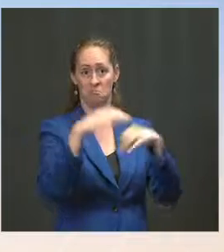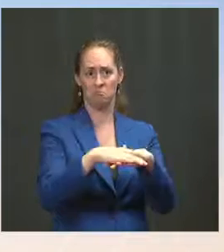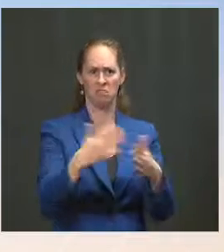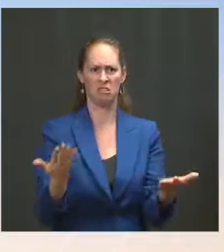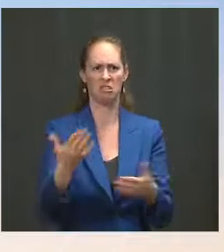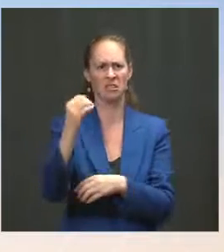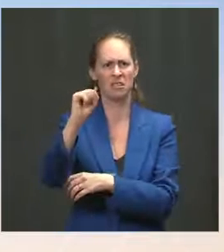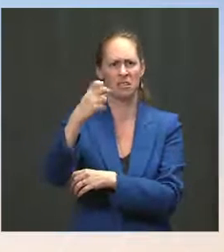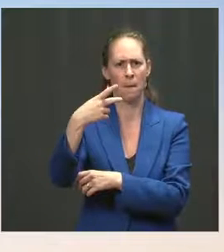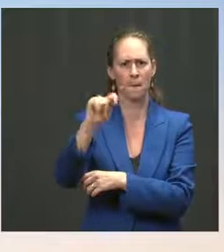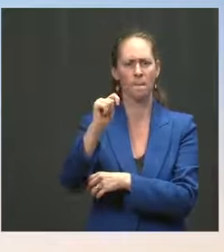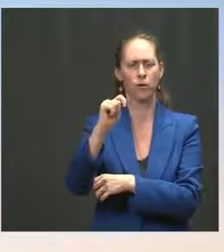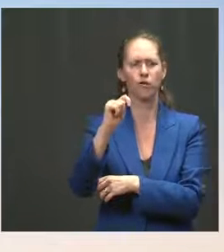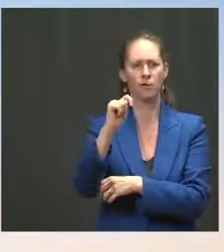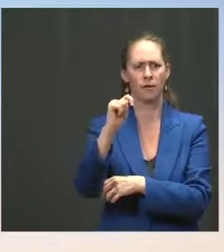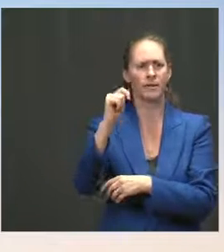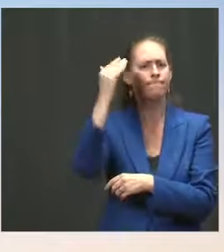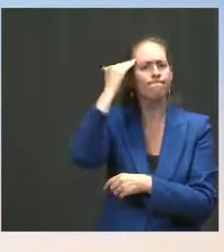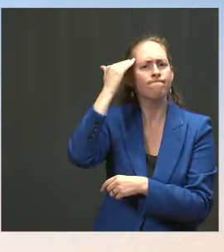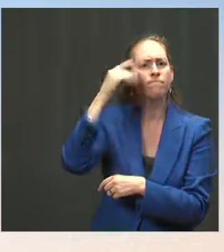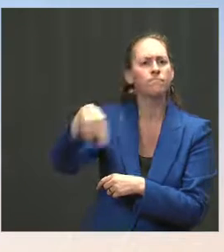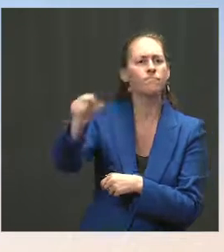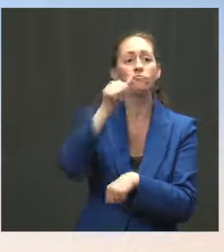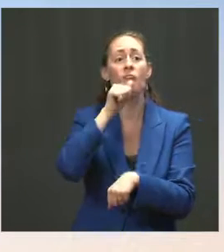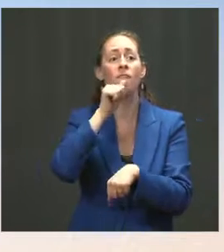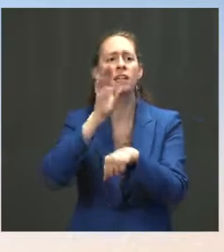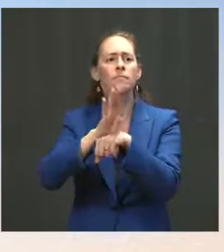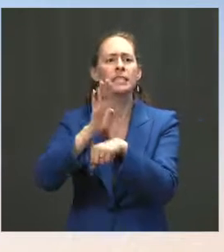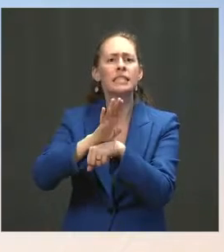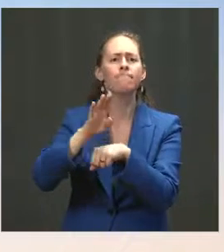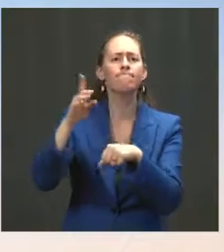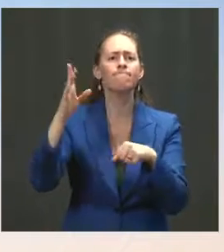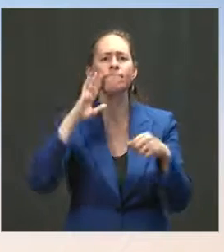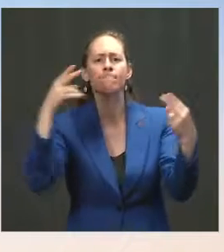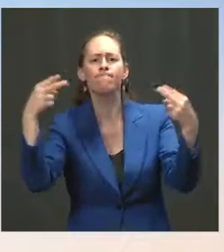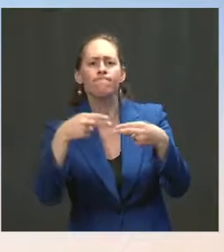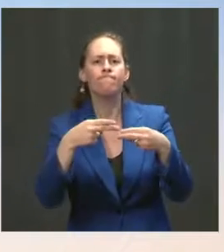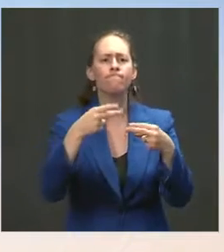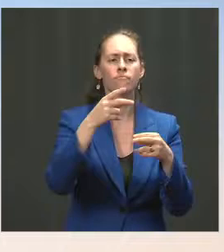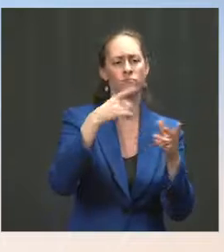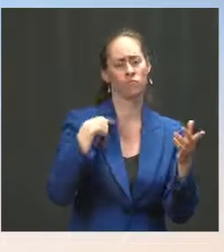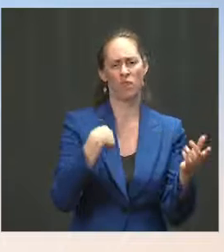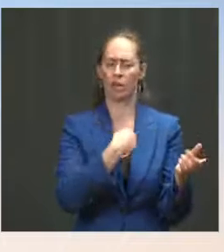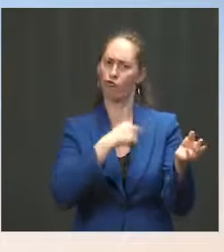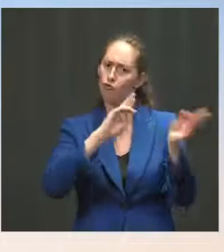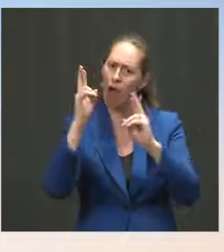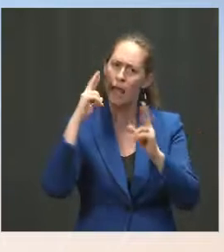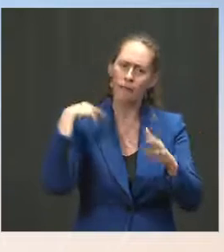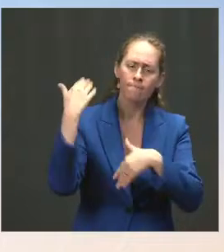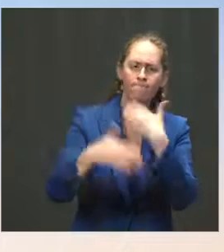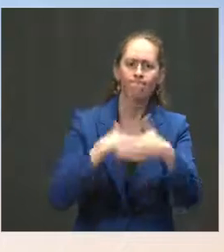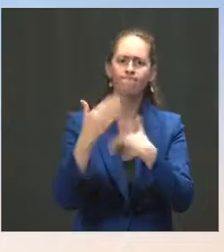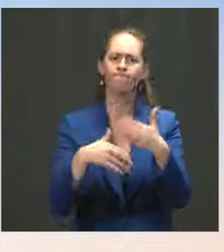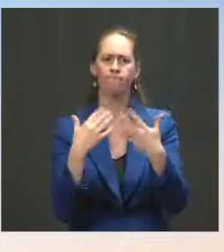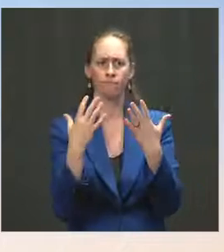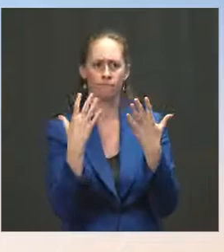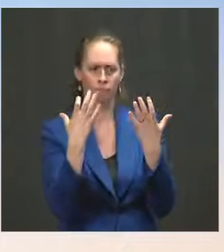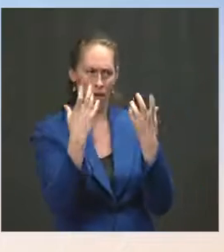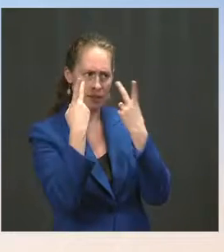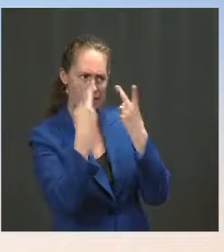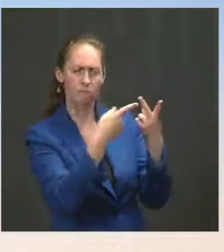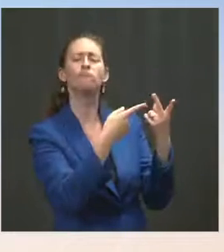private sector, that former leaders from both sides of the aisle are eager to see Congress raise the debt limit and